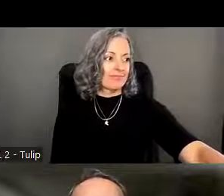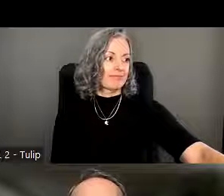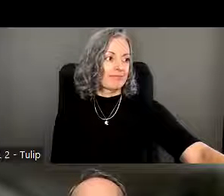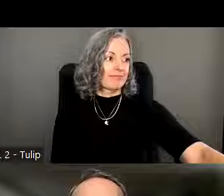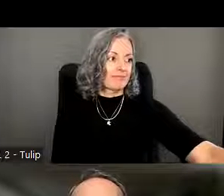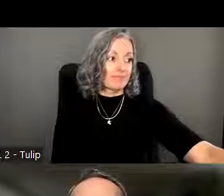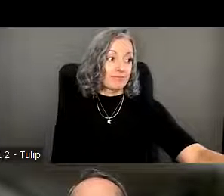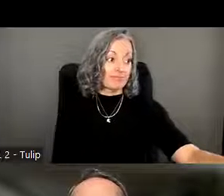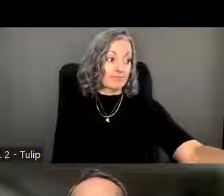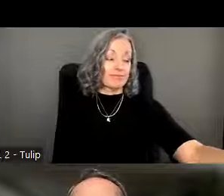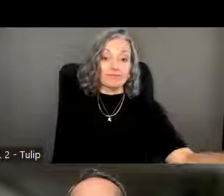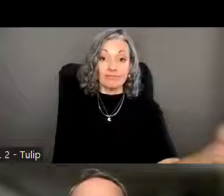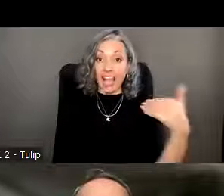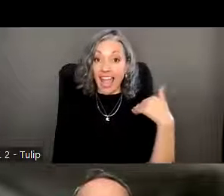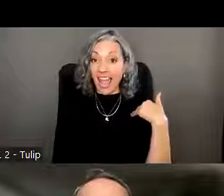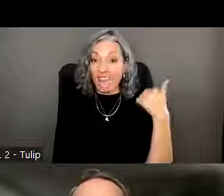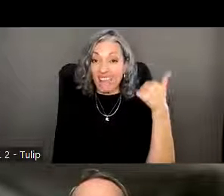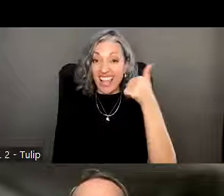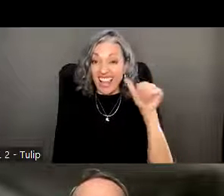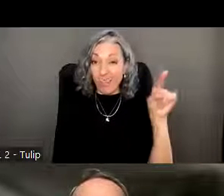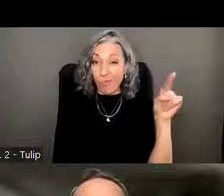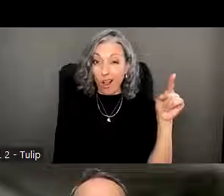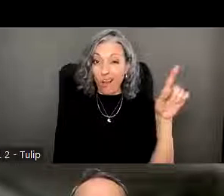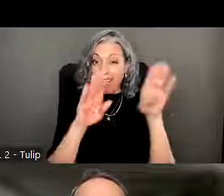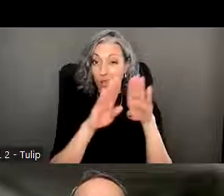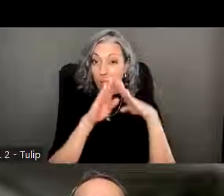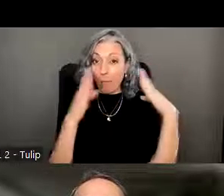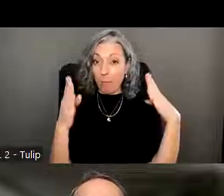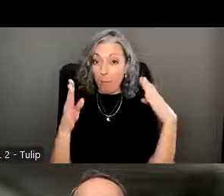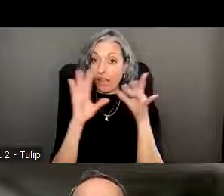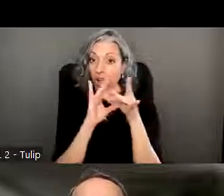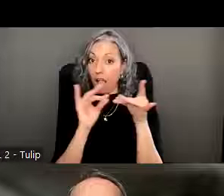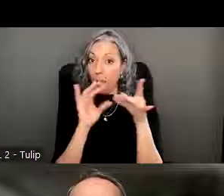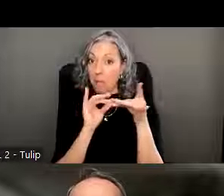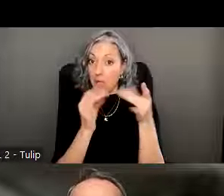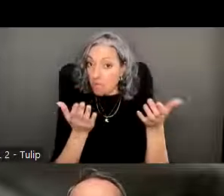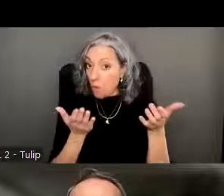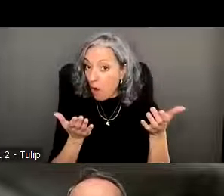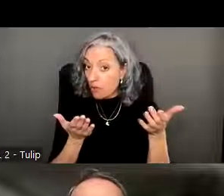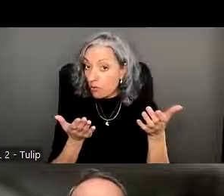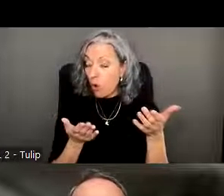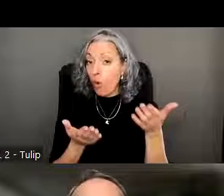Do we have anyone from the public wanting to make a comment or ask a question?